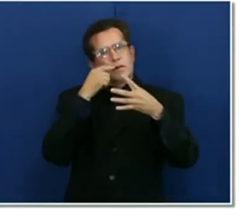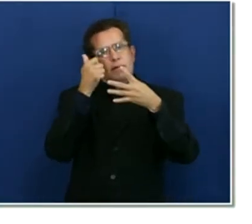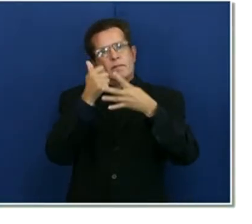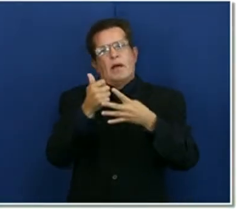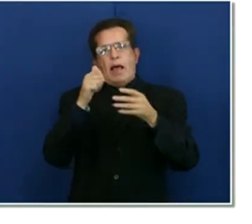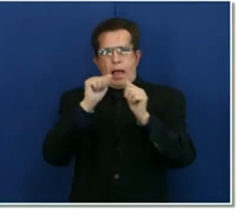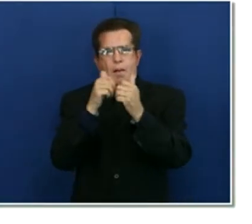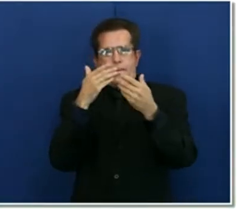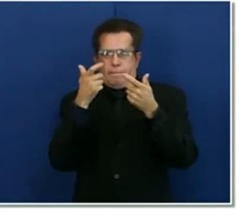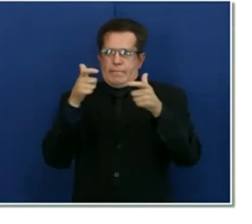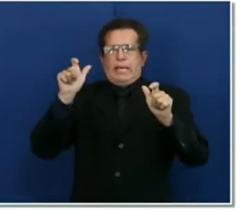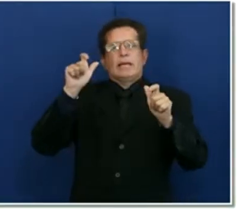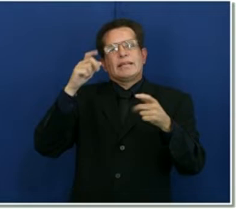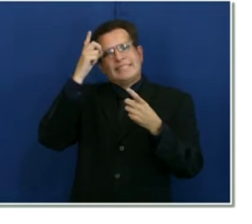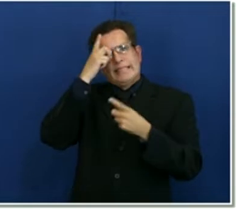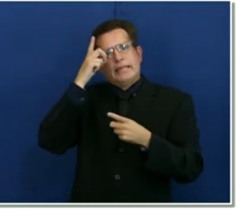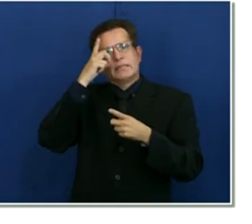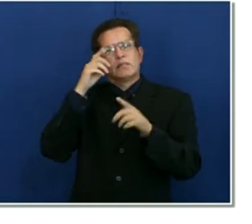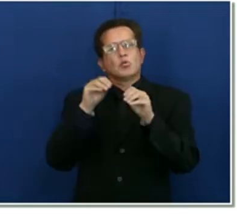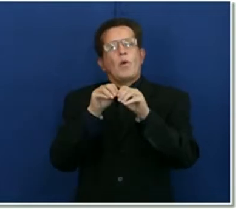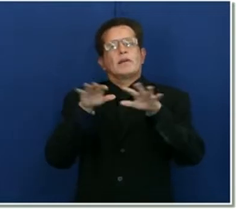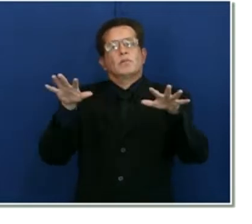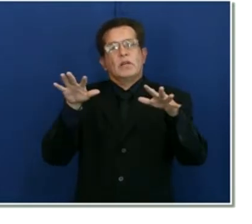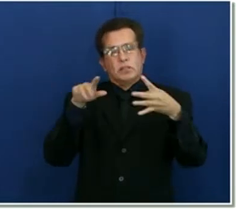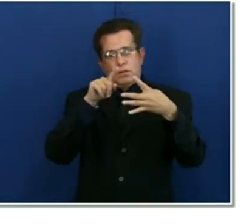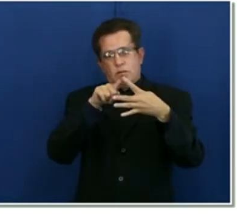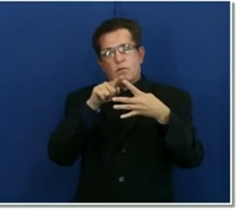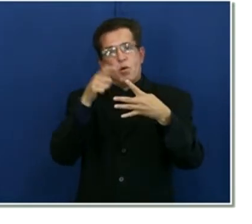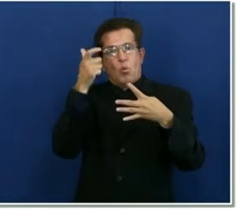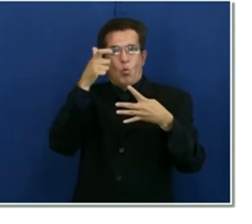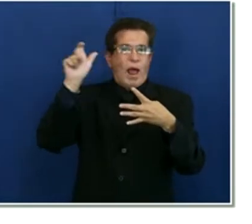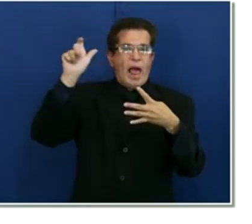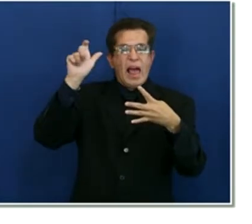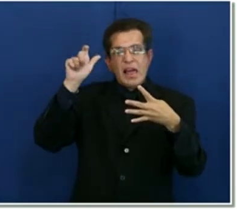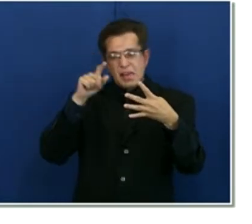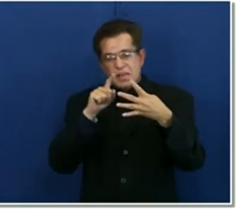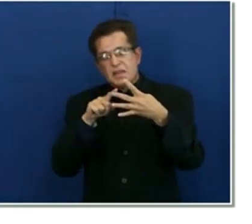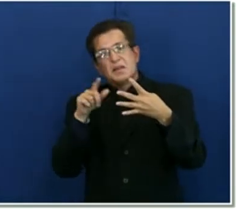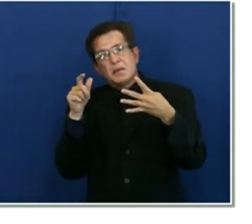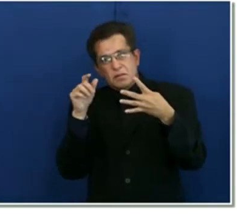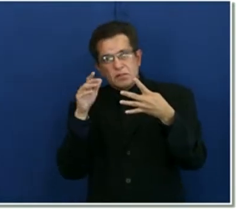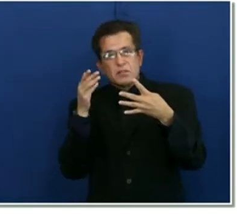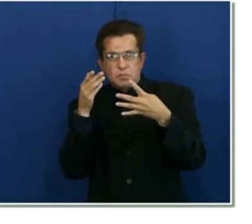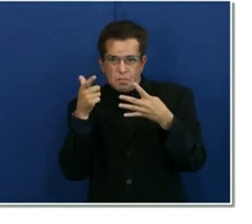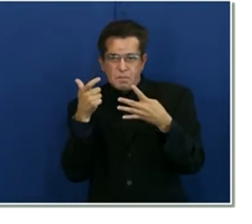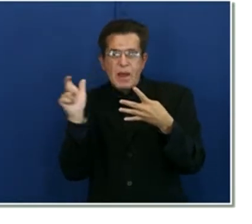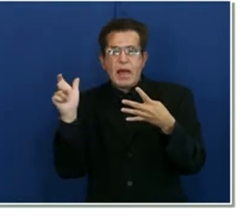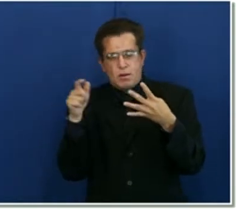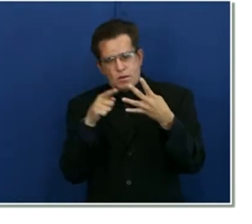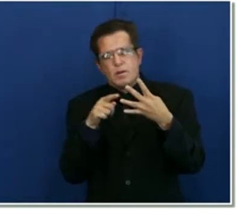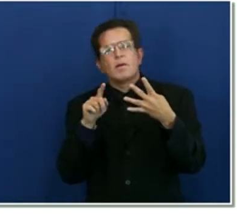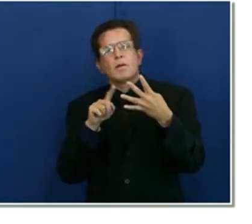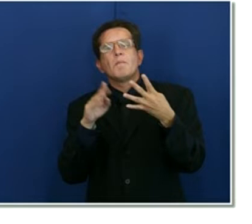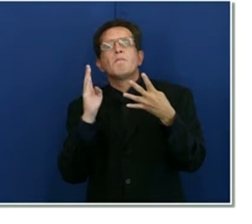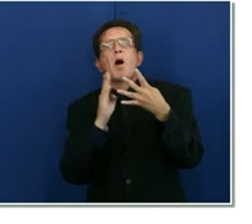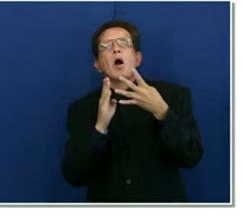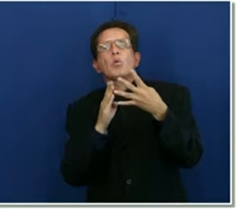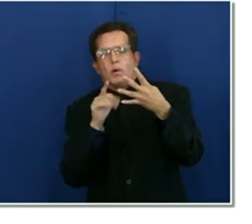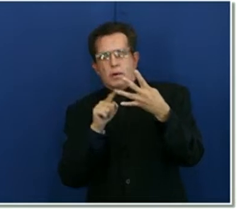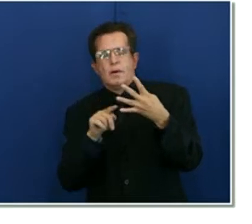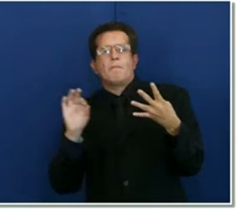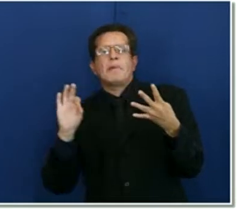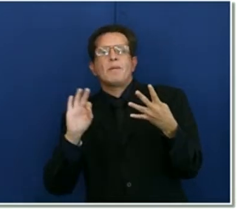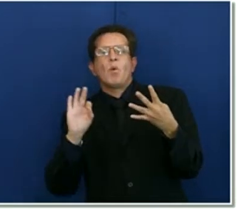of disease transmission, which include widespread, substantial, moderate, and minimal